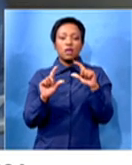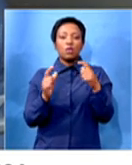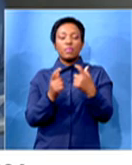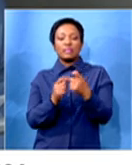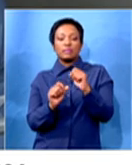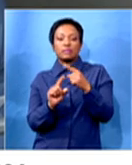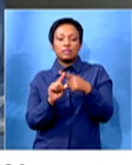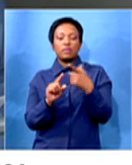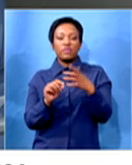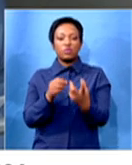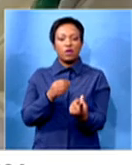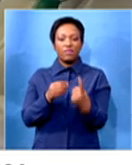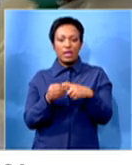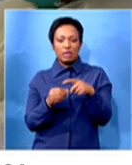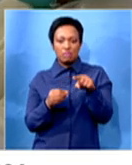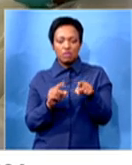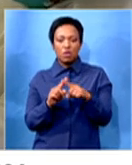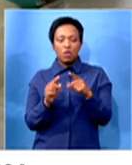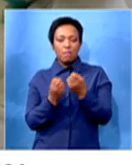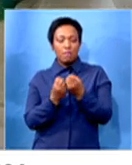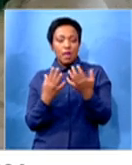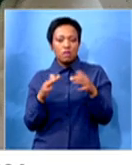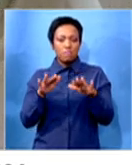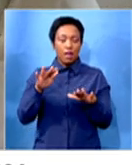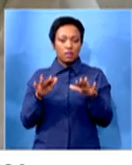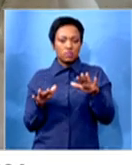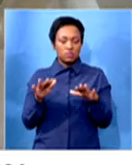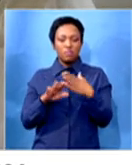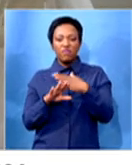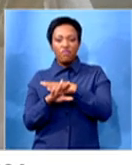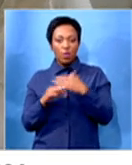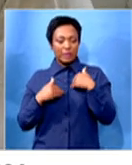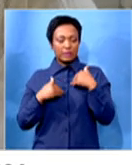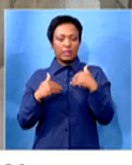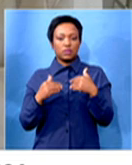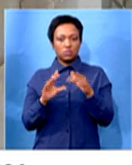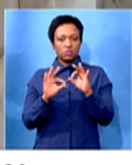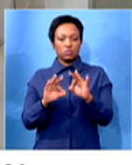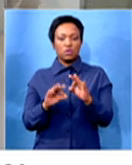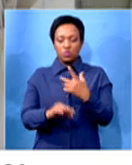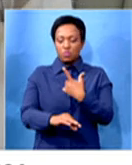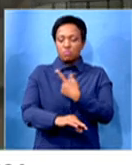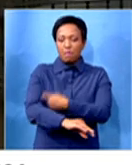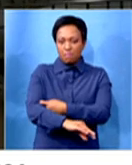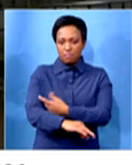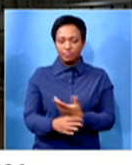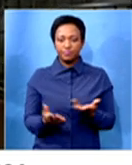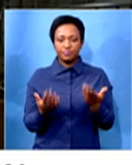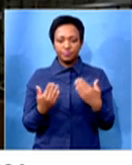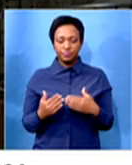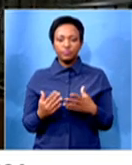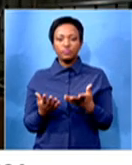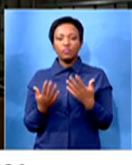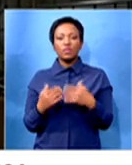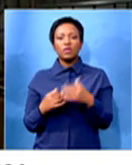the research sites. So there's a lot of checks and balances before we actually even get to giving a jab. And then, of course, we call